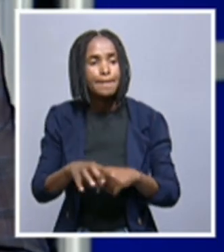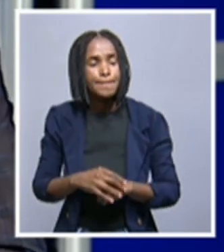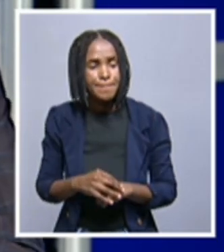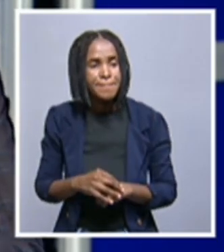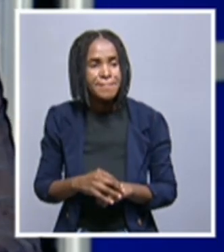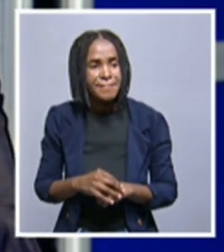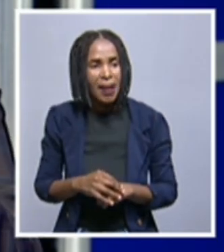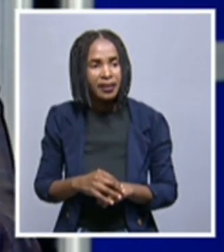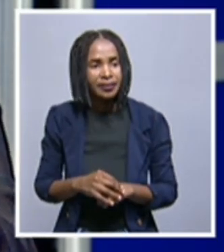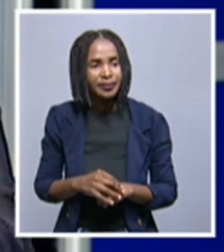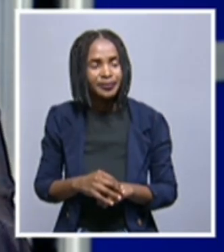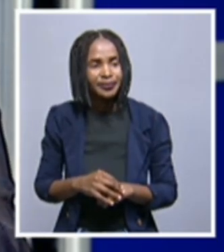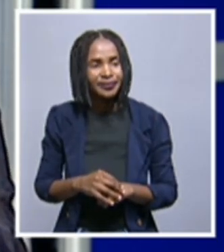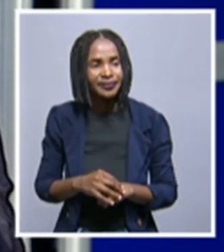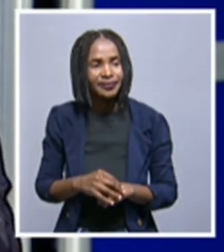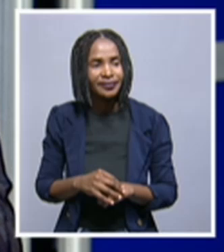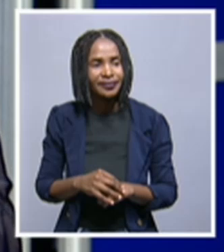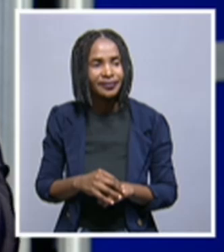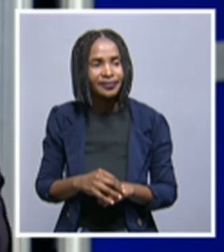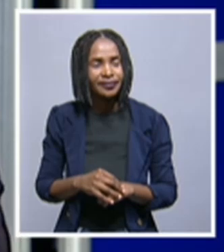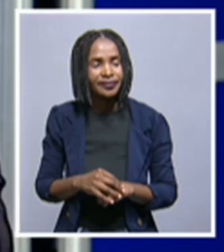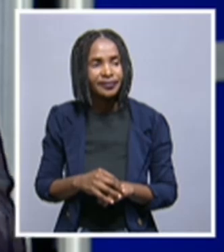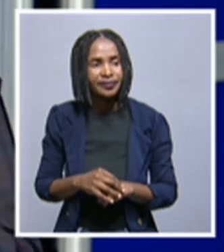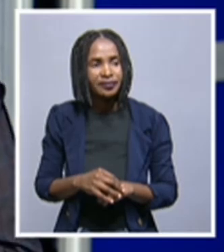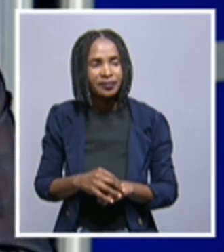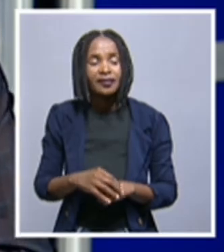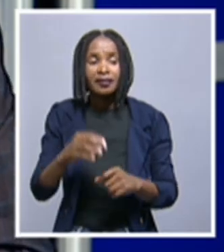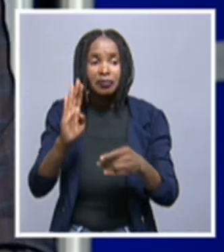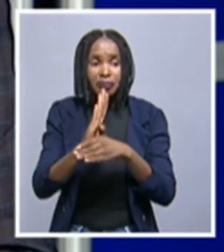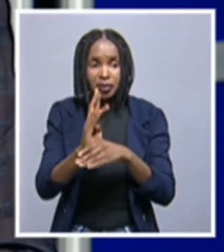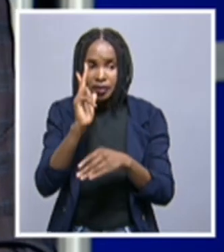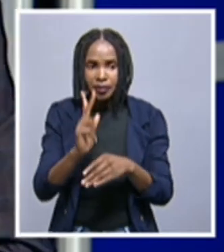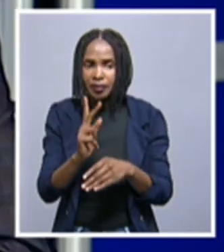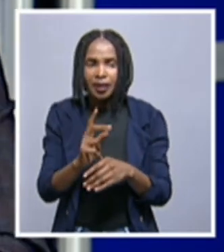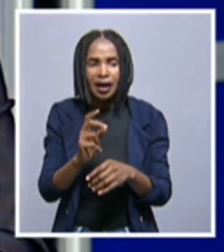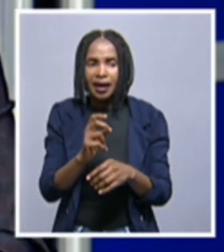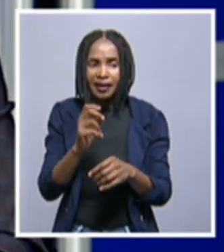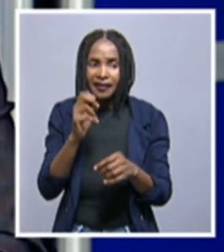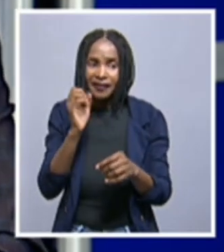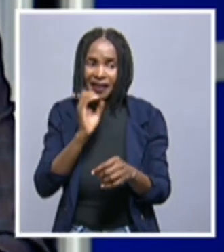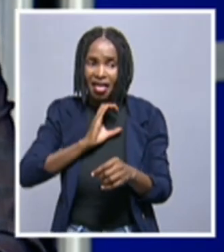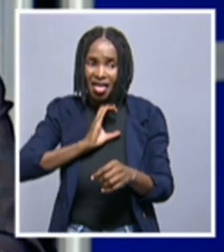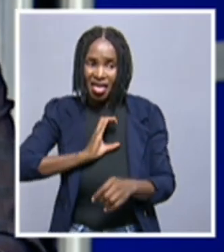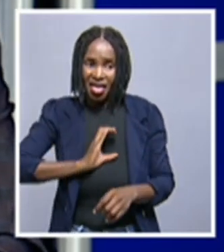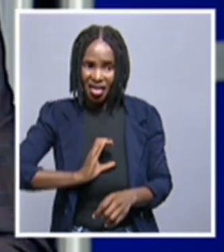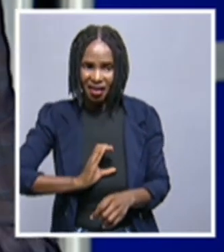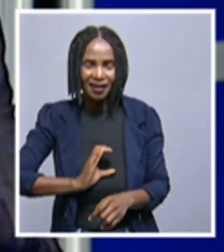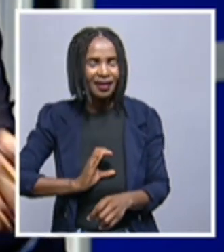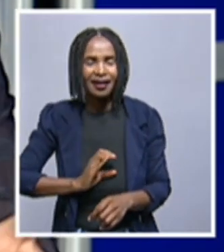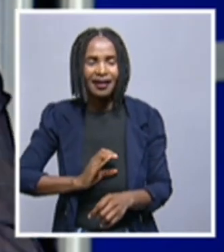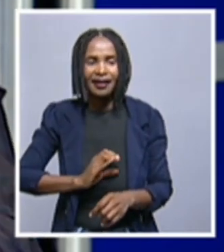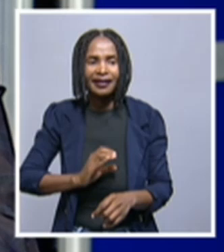are more likely to be uncertain of the future, and they are more likely to pull out. Yeah. And either come back once